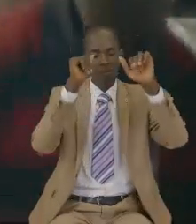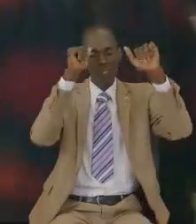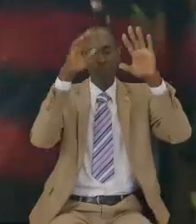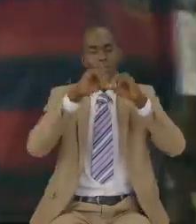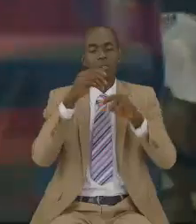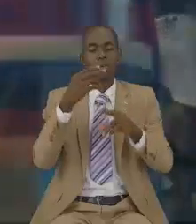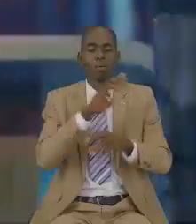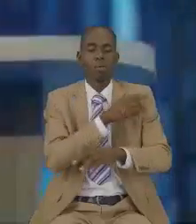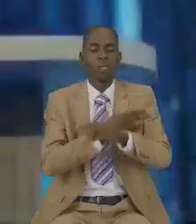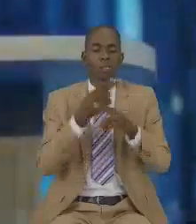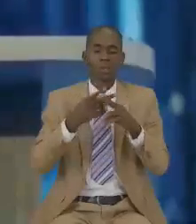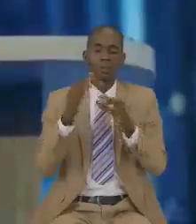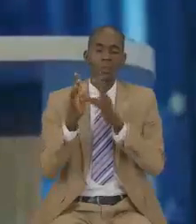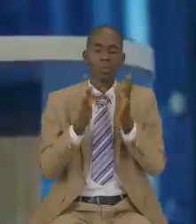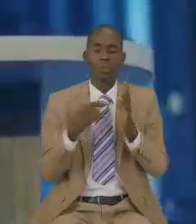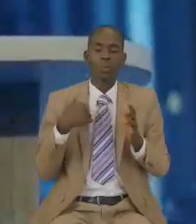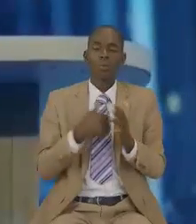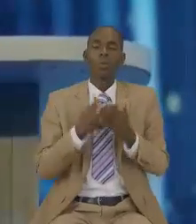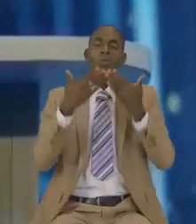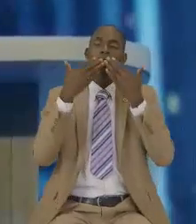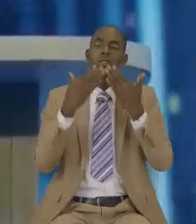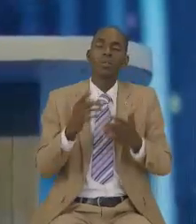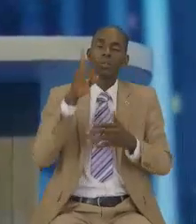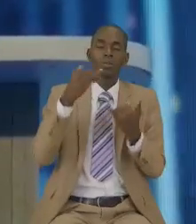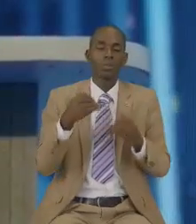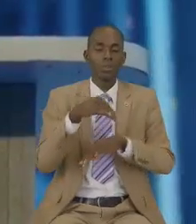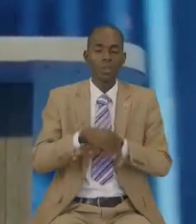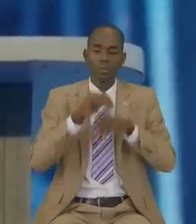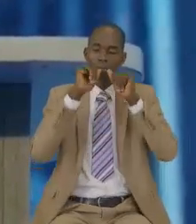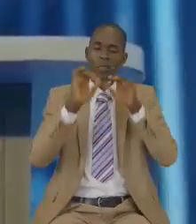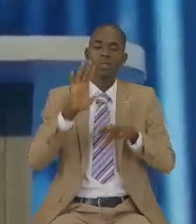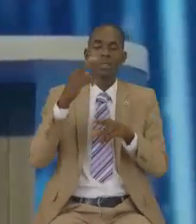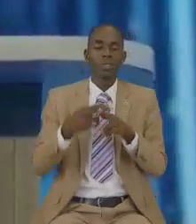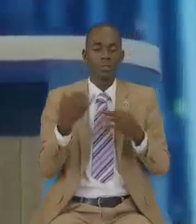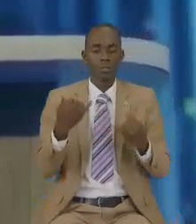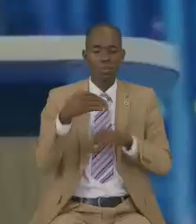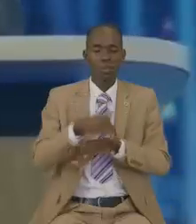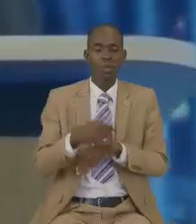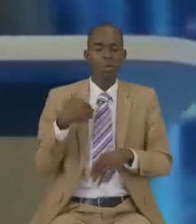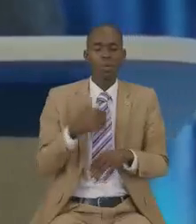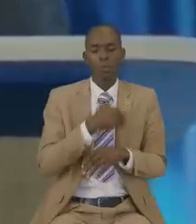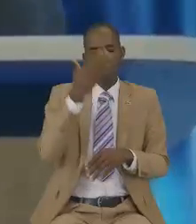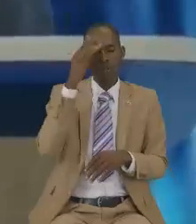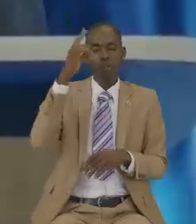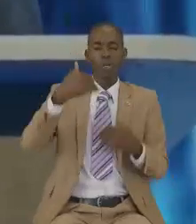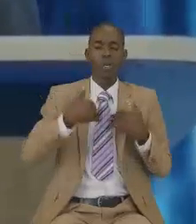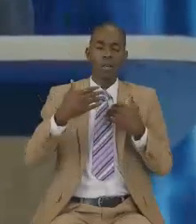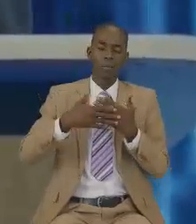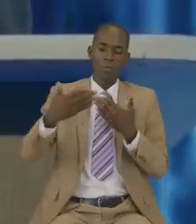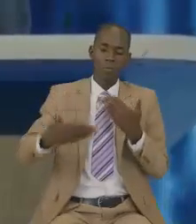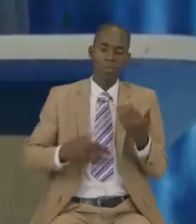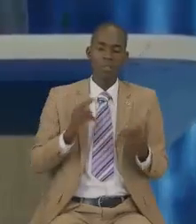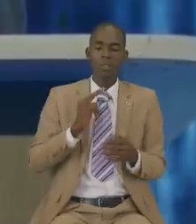Jesus, we thank you tonight. We bless your name tonight. We know you have invited us through the